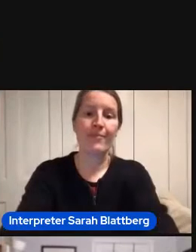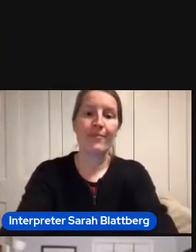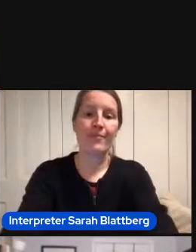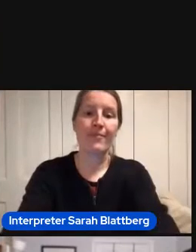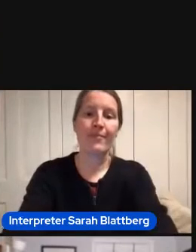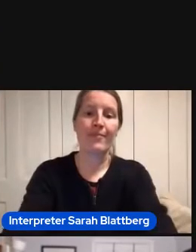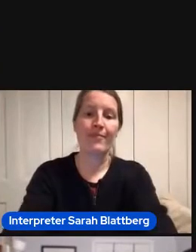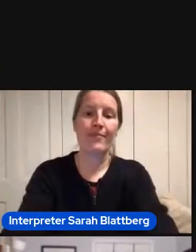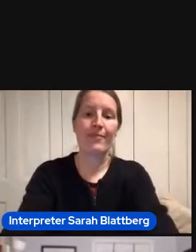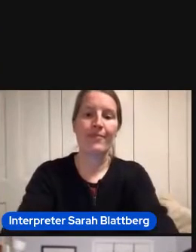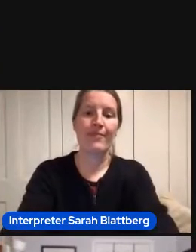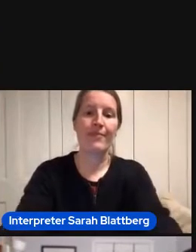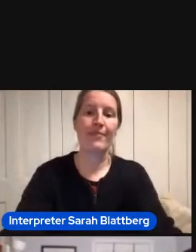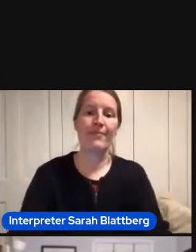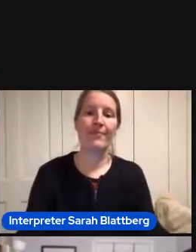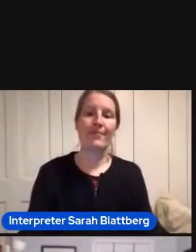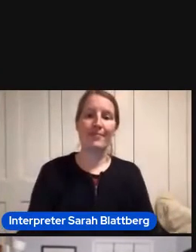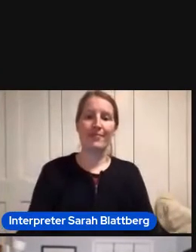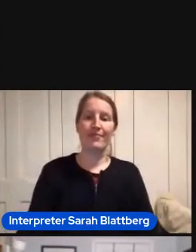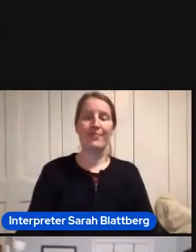Josh, you're muted.